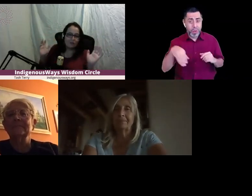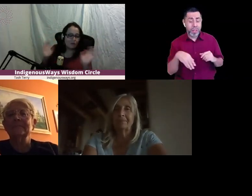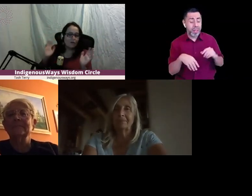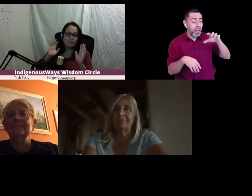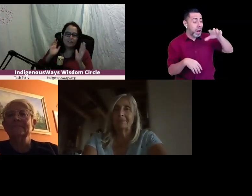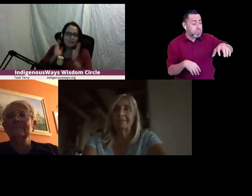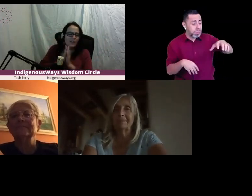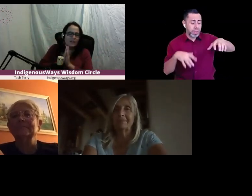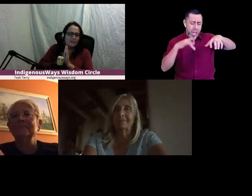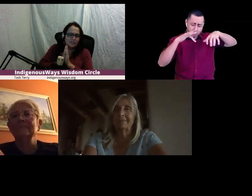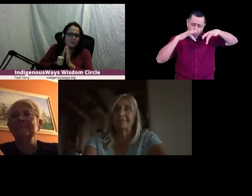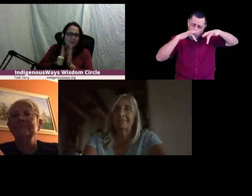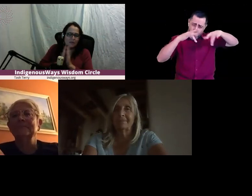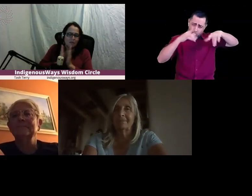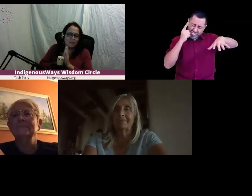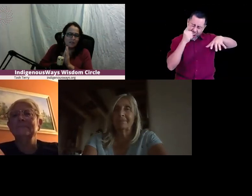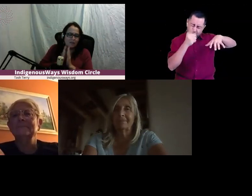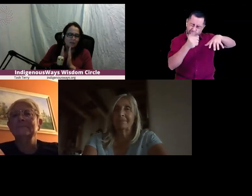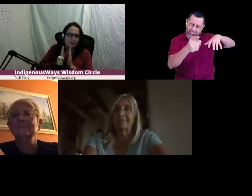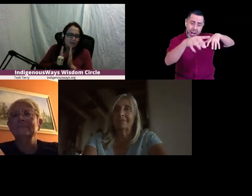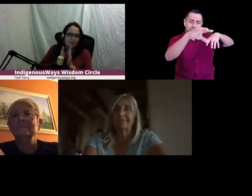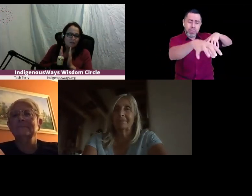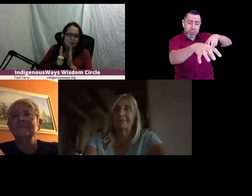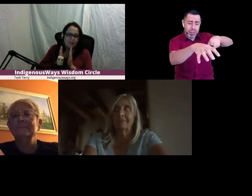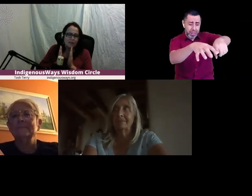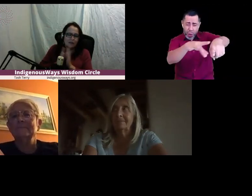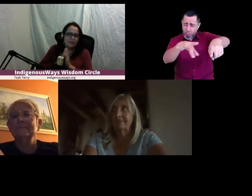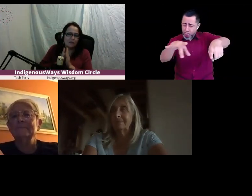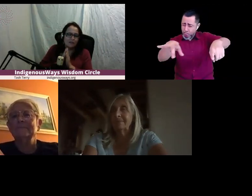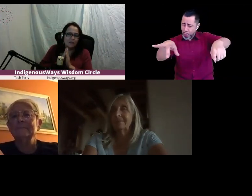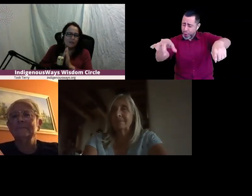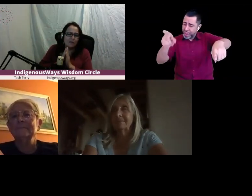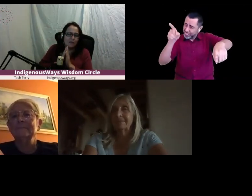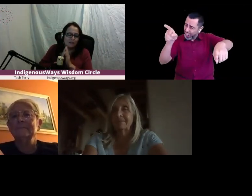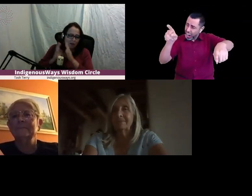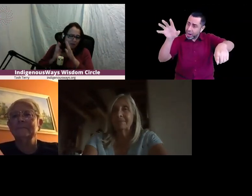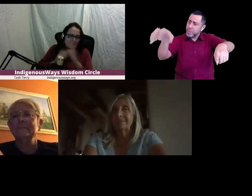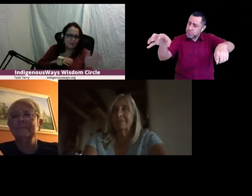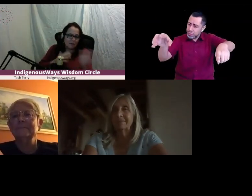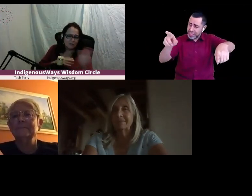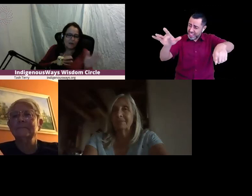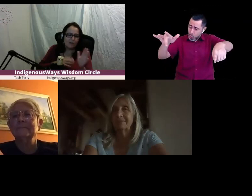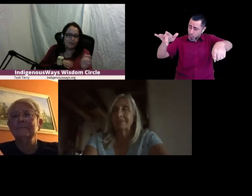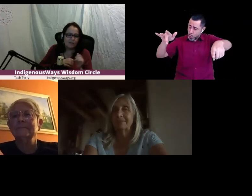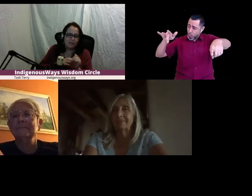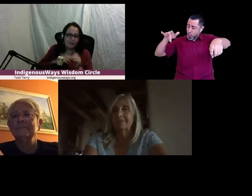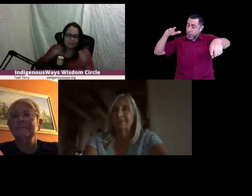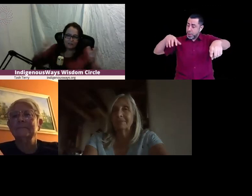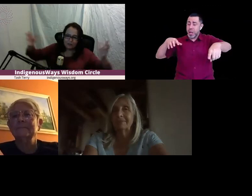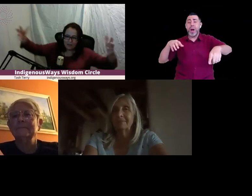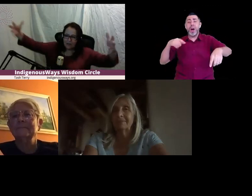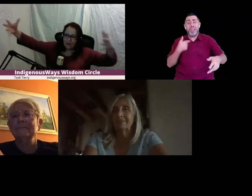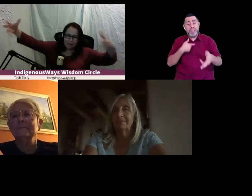the roads, and just spending one day with you and the uncles, with our pickup trucks following each other